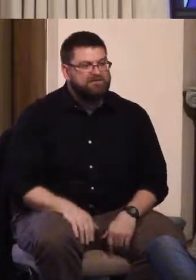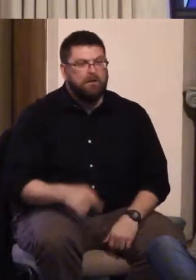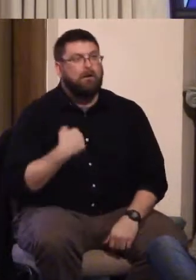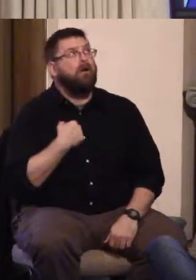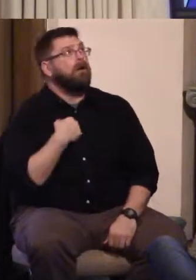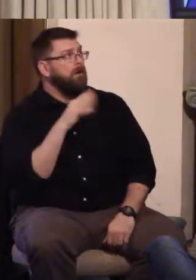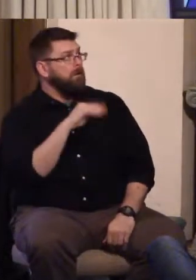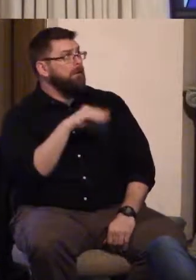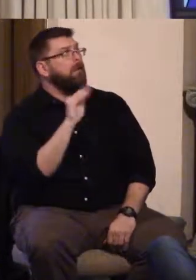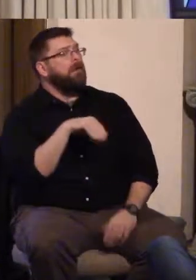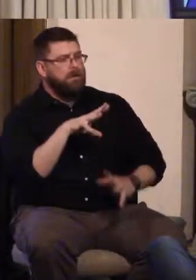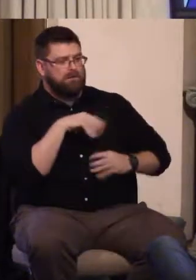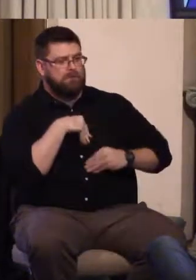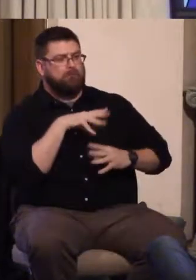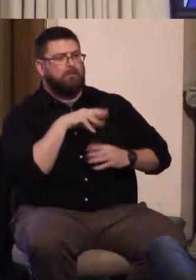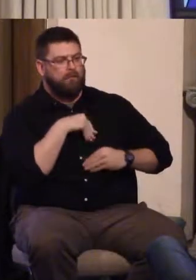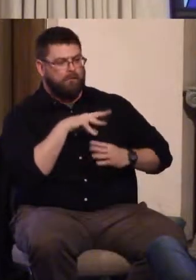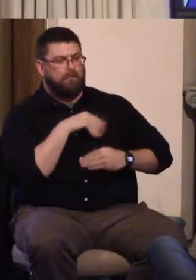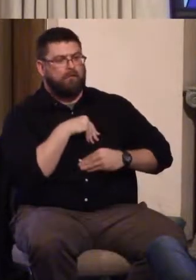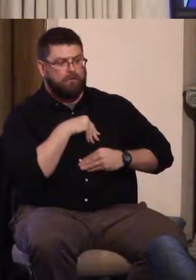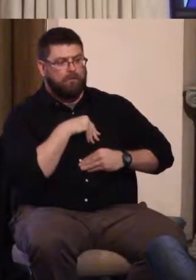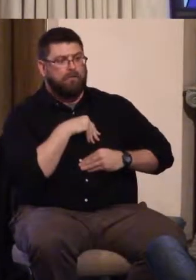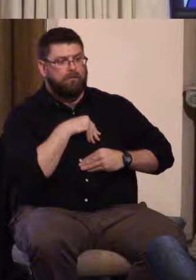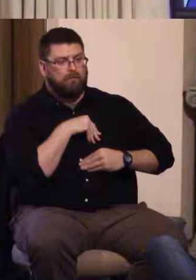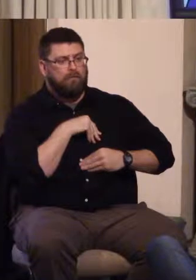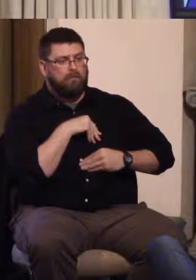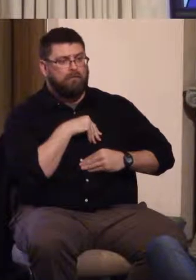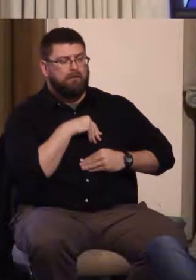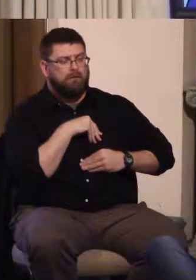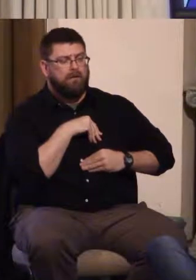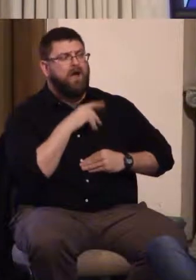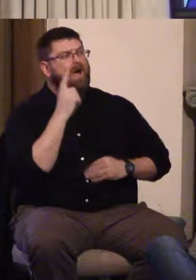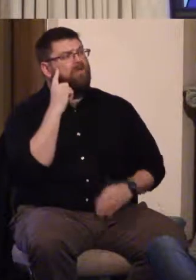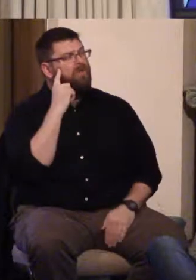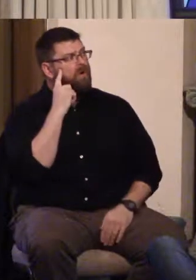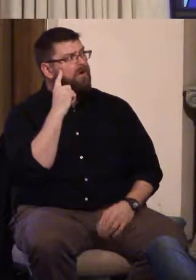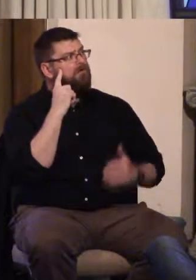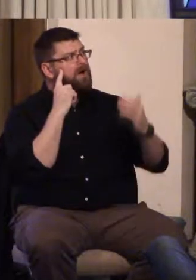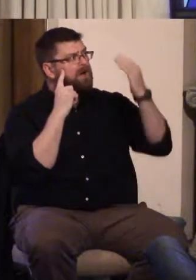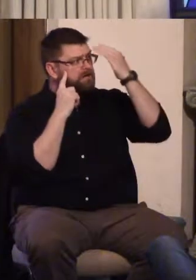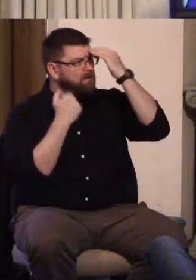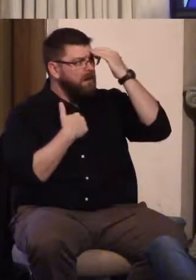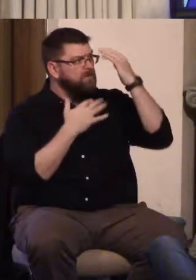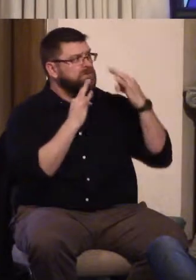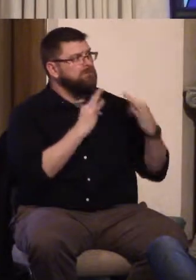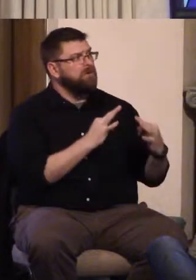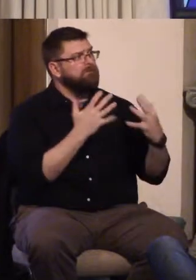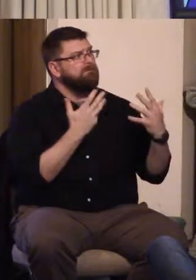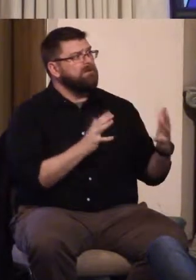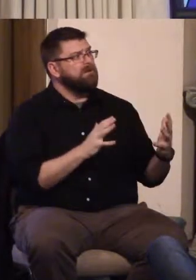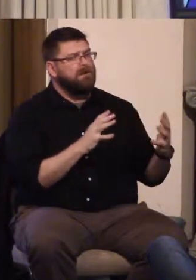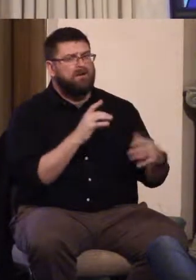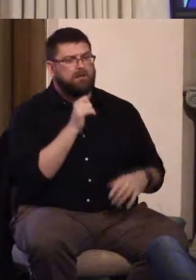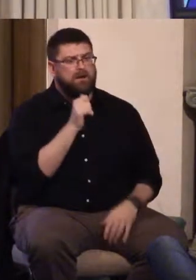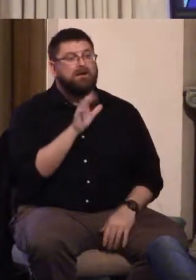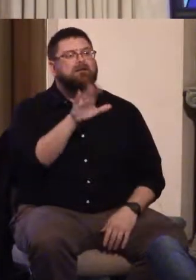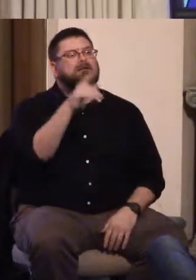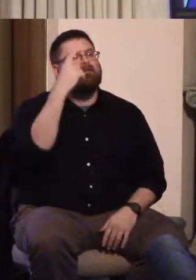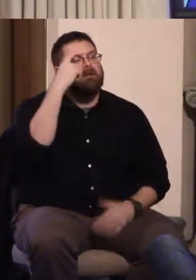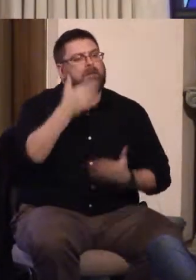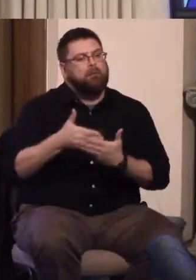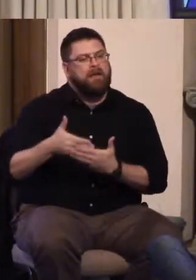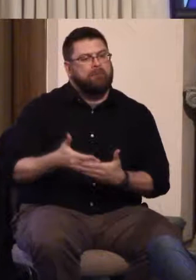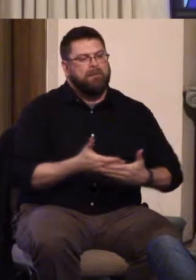into that on some level. On some level, we thought, wow, I thought I knew that I was perfect. Think about the